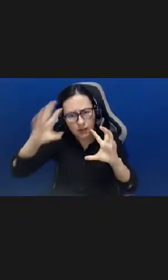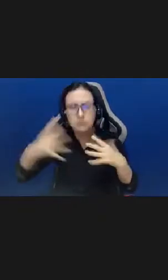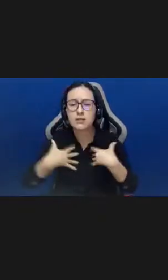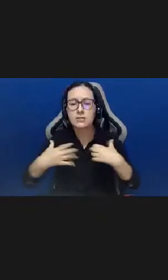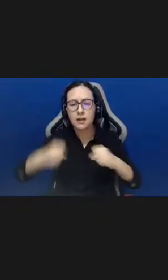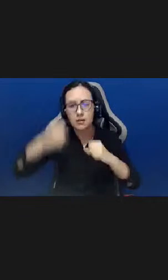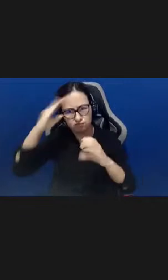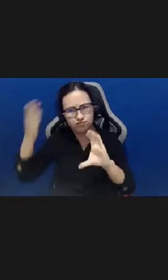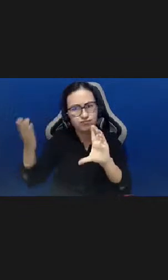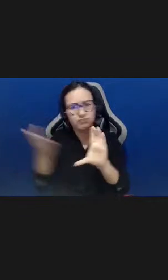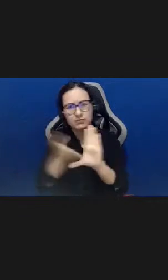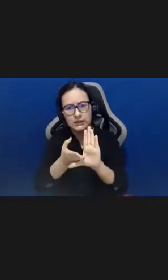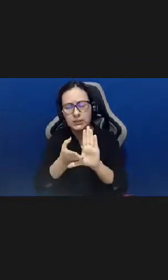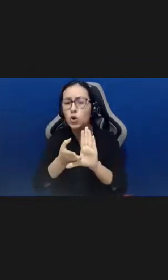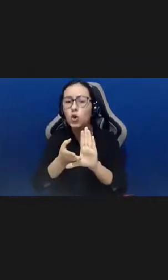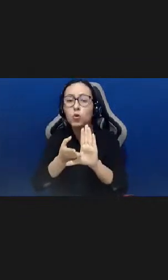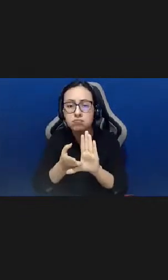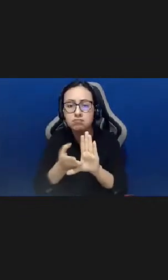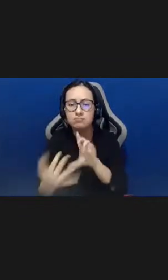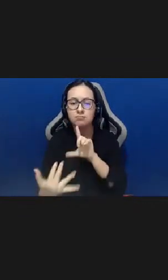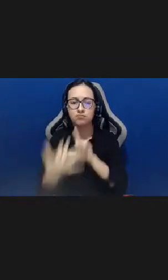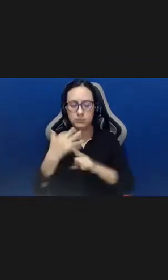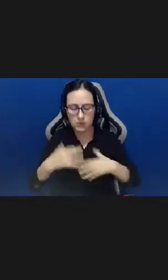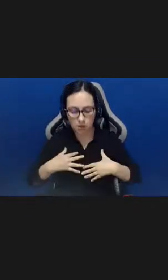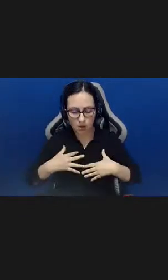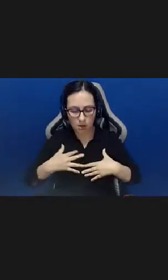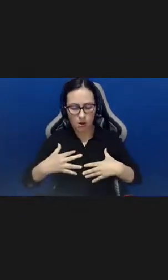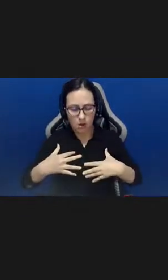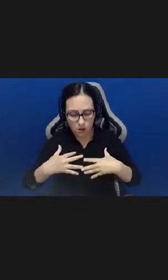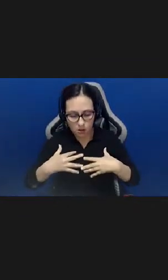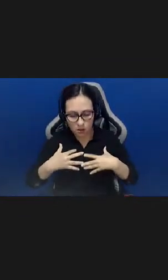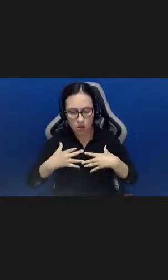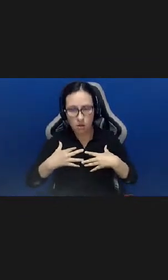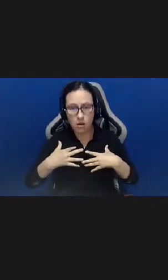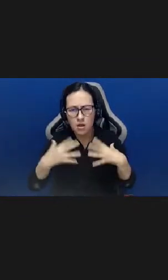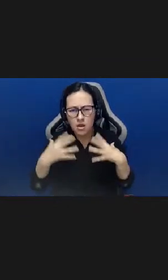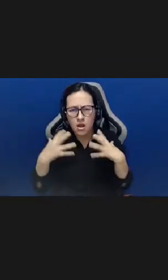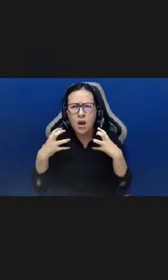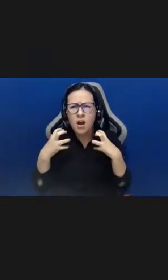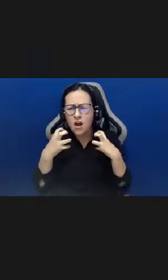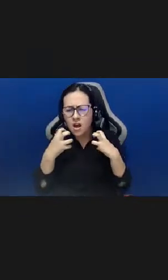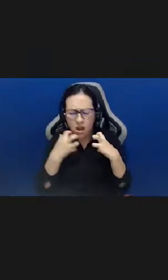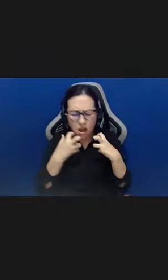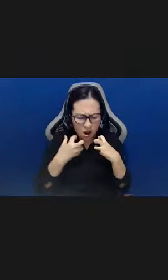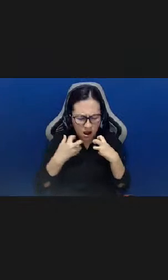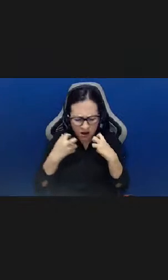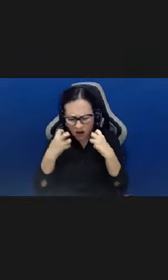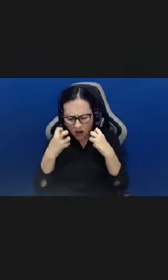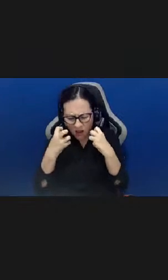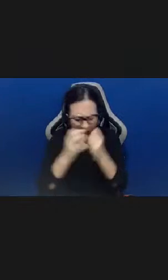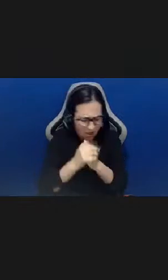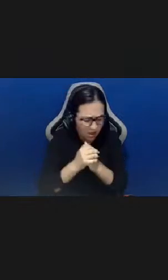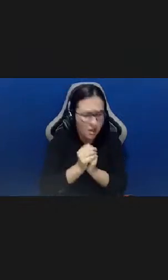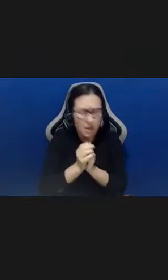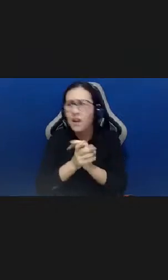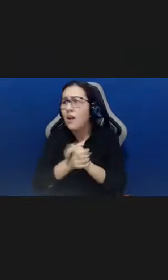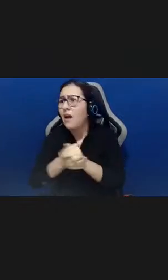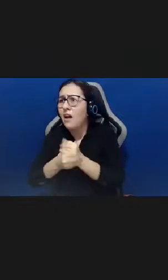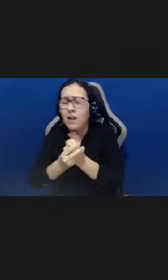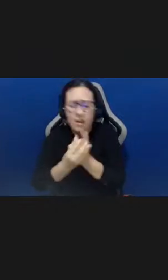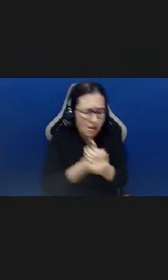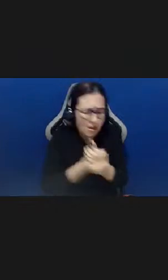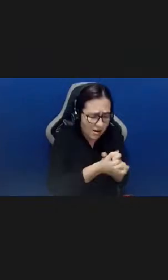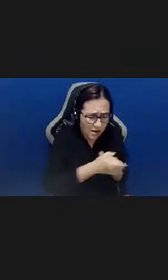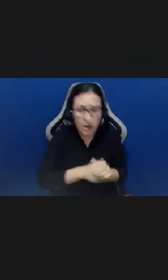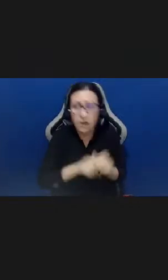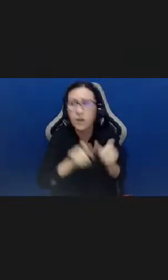anxiety, psychotic disorders all bunched together. Again, more people seeking help for those conditions than people with other respiratory infections